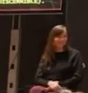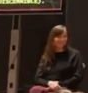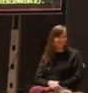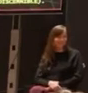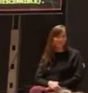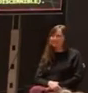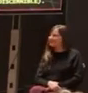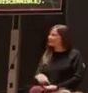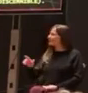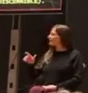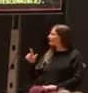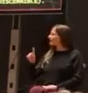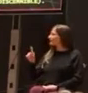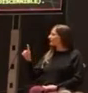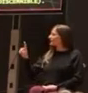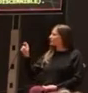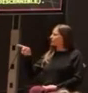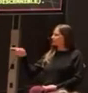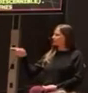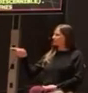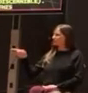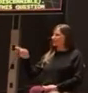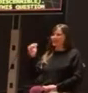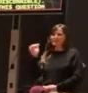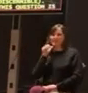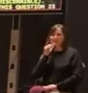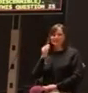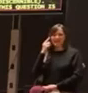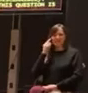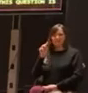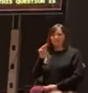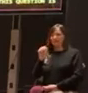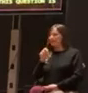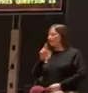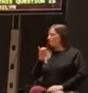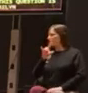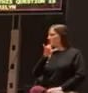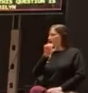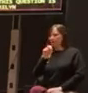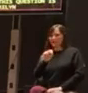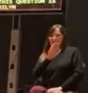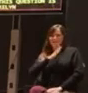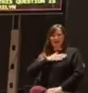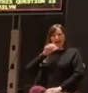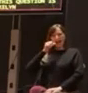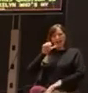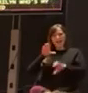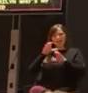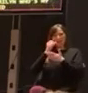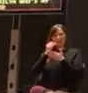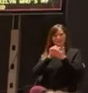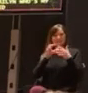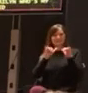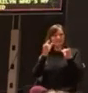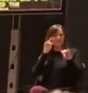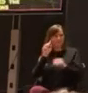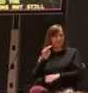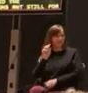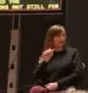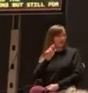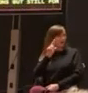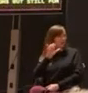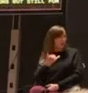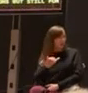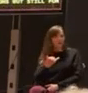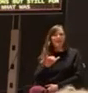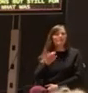So this question is not for Marilyn, who's my aunt and did the illustrations, but still for Mary. But what was that